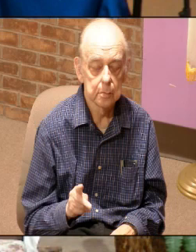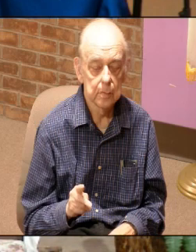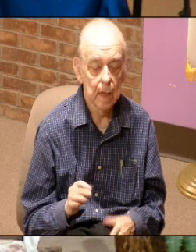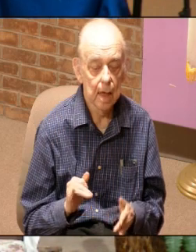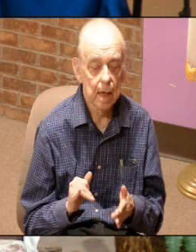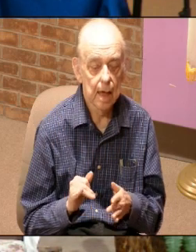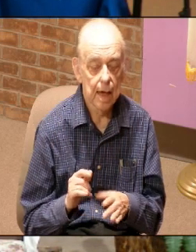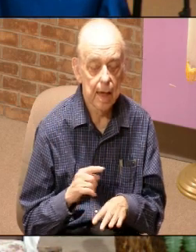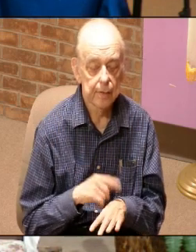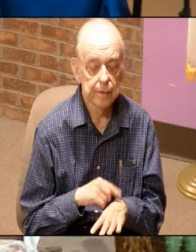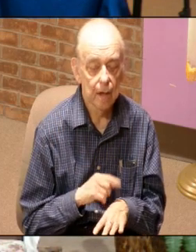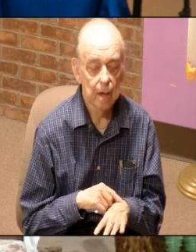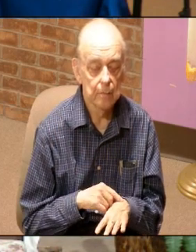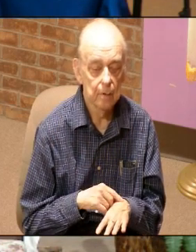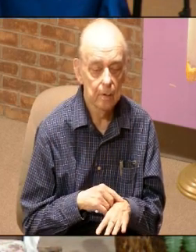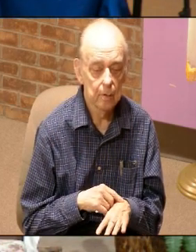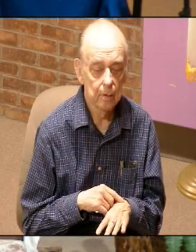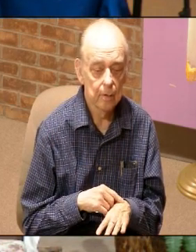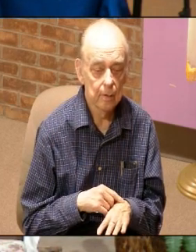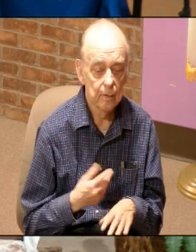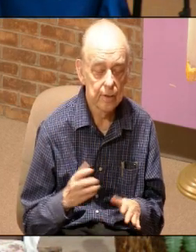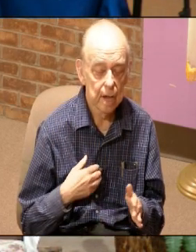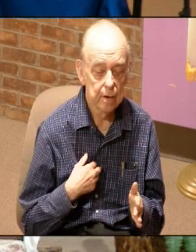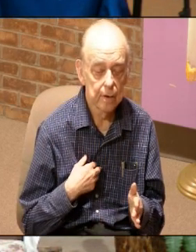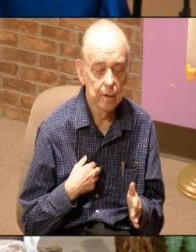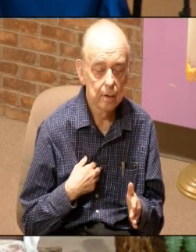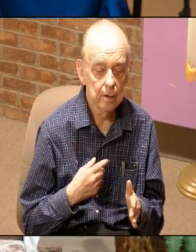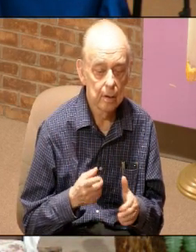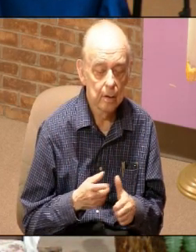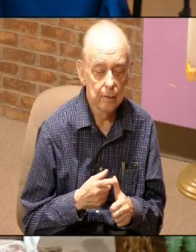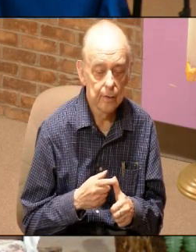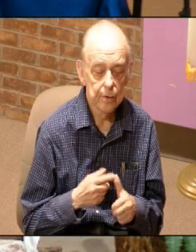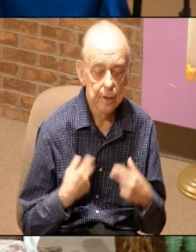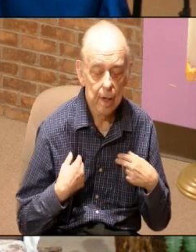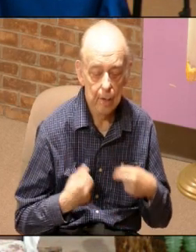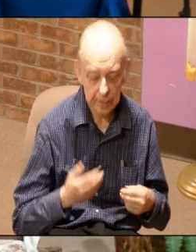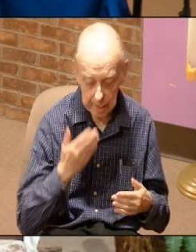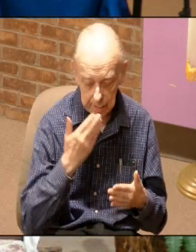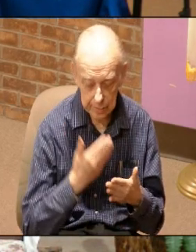Jochebed had her first healthy son.